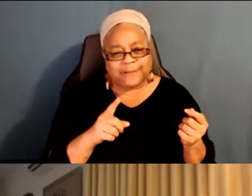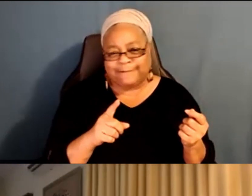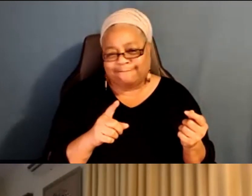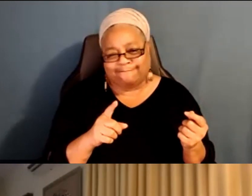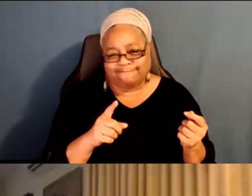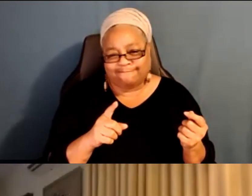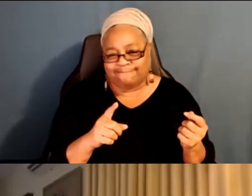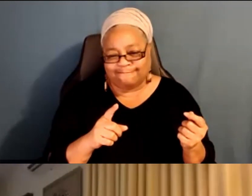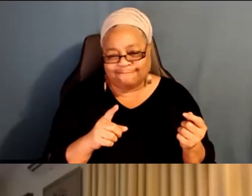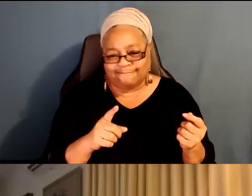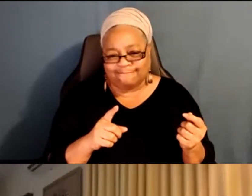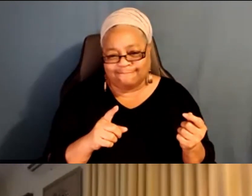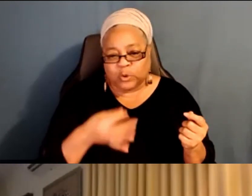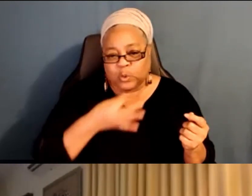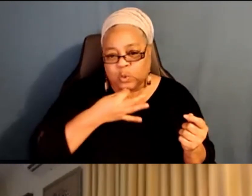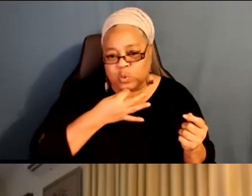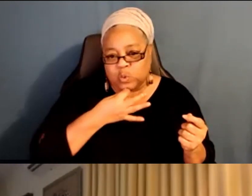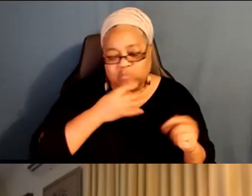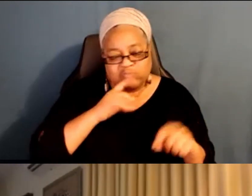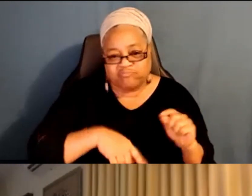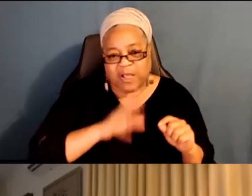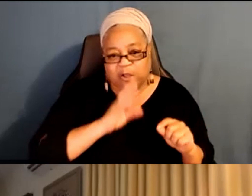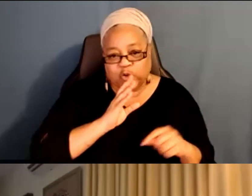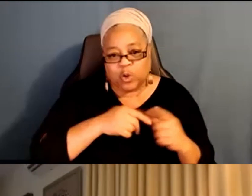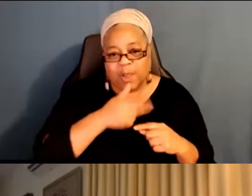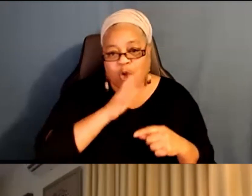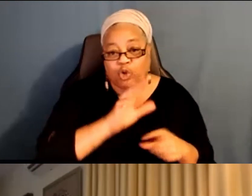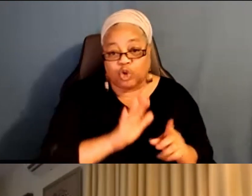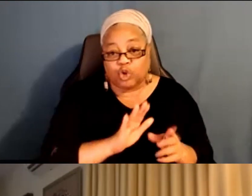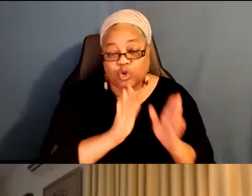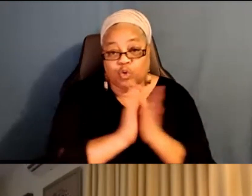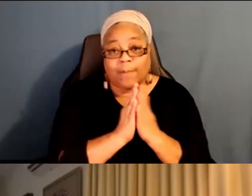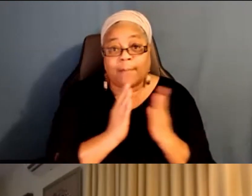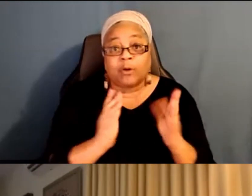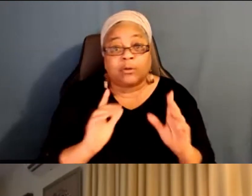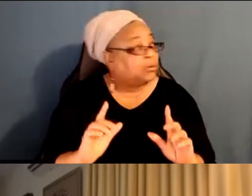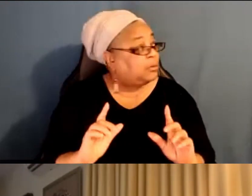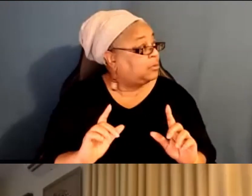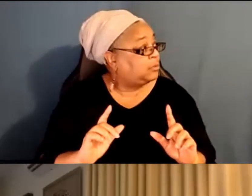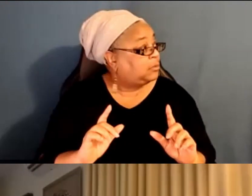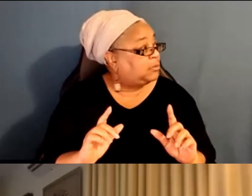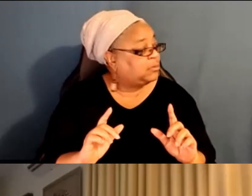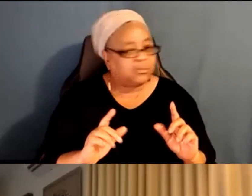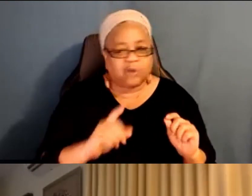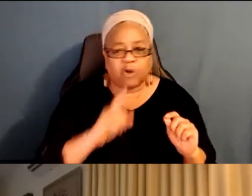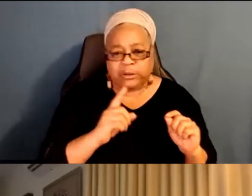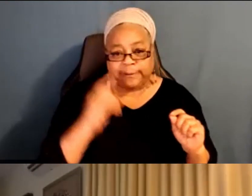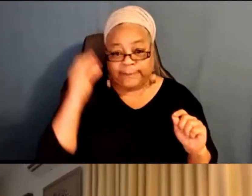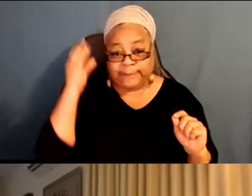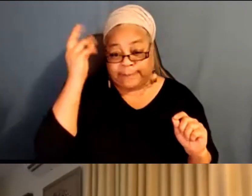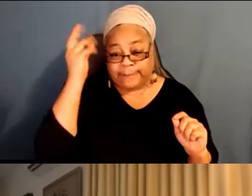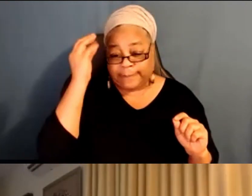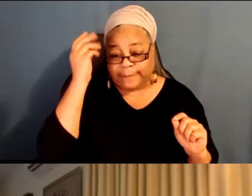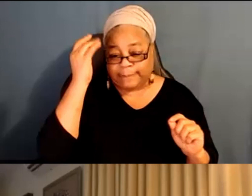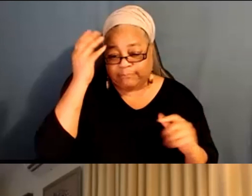for me to talk about your book. I'm still very much processing